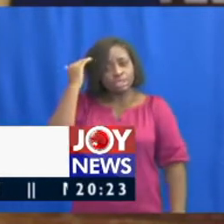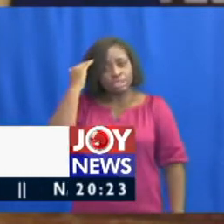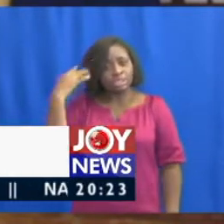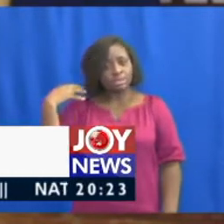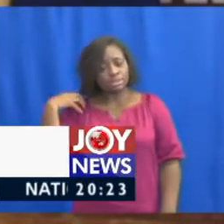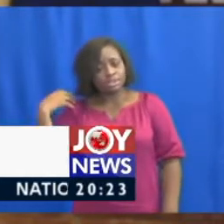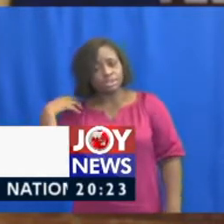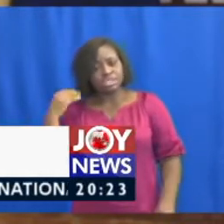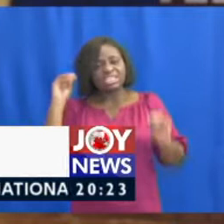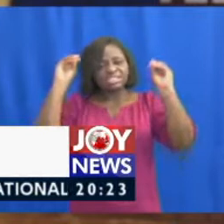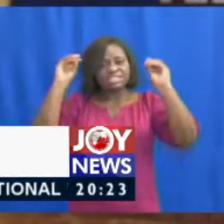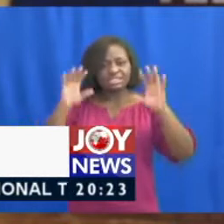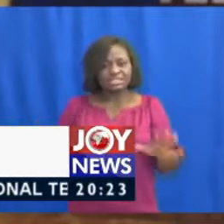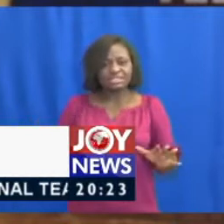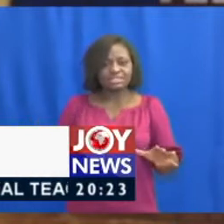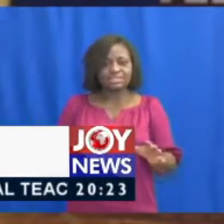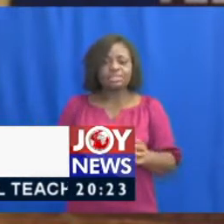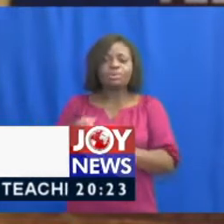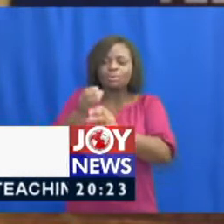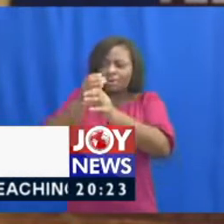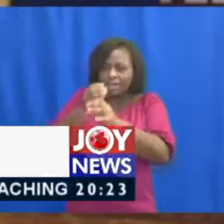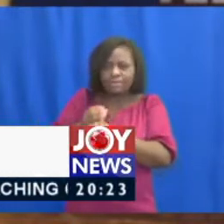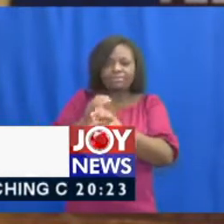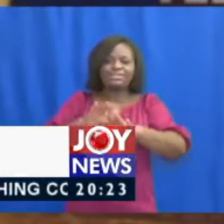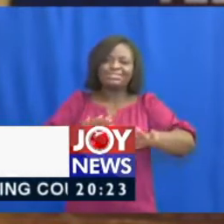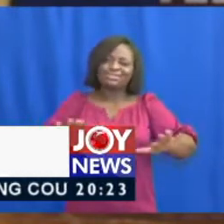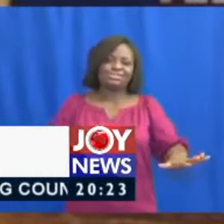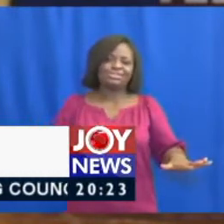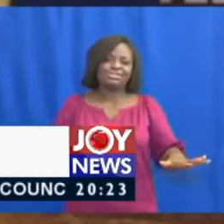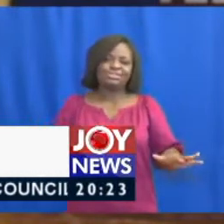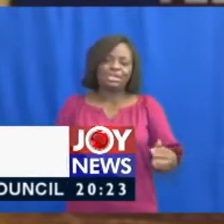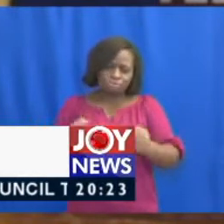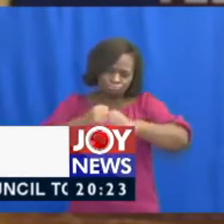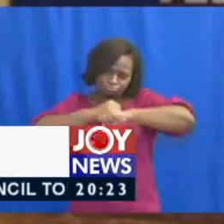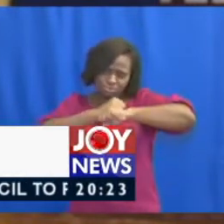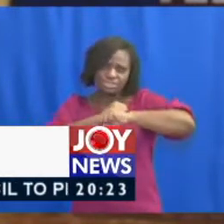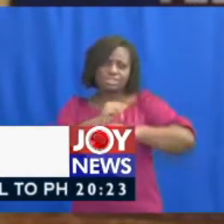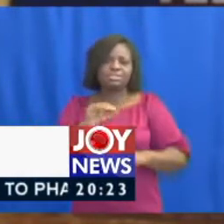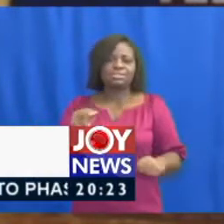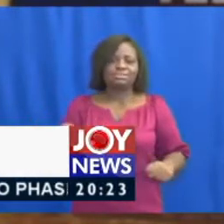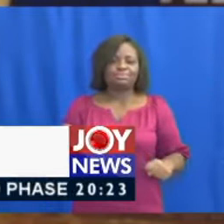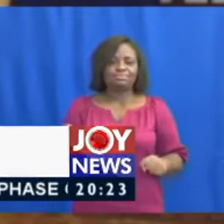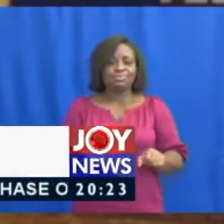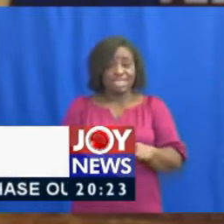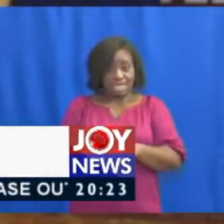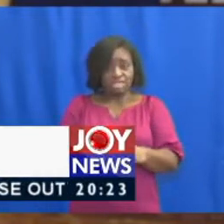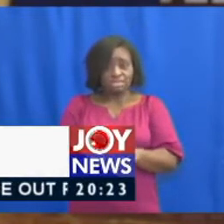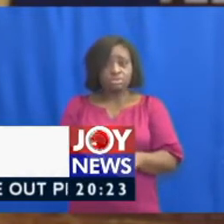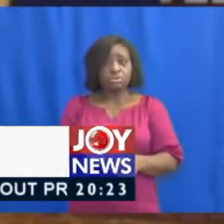any teacher for. Pressure school for no. So I bow a whole bind. Send ye a